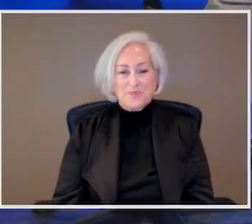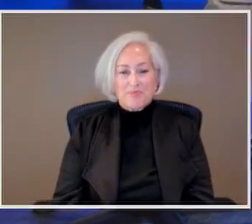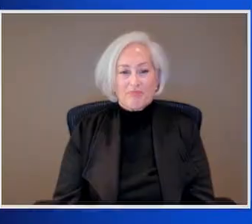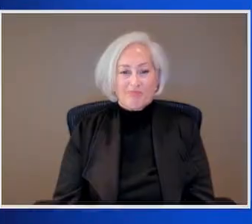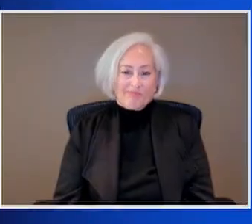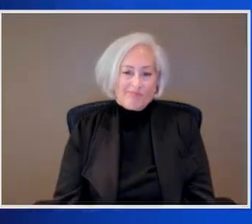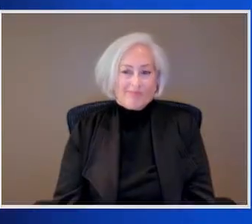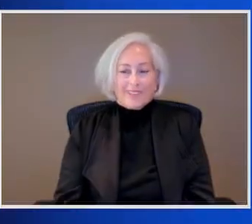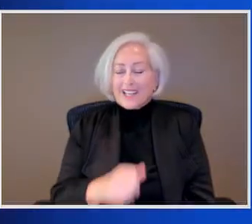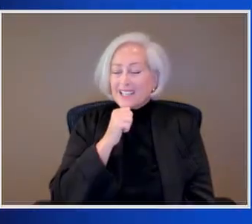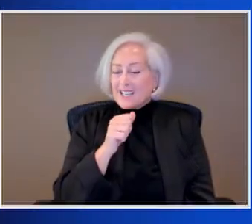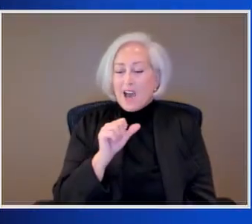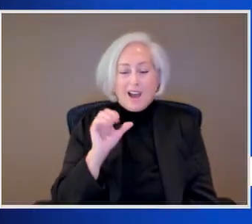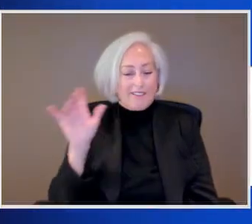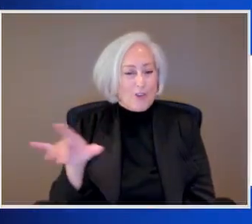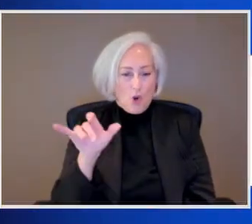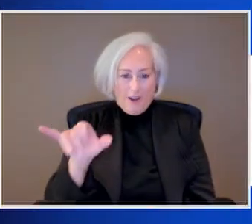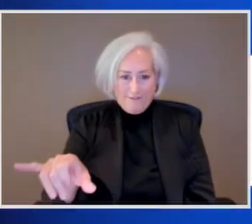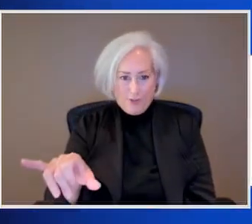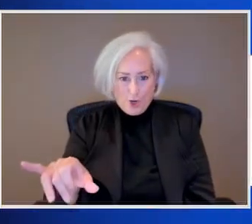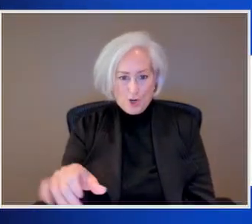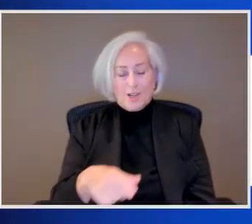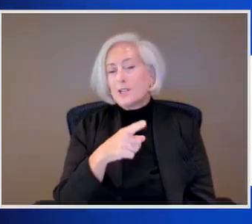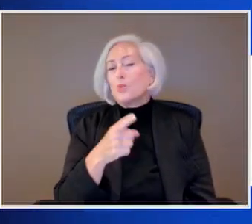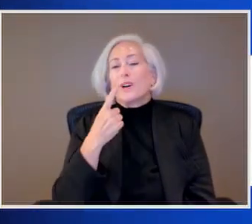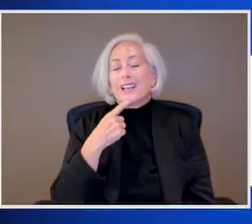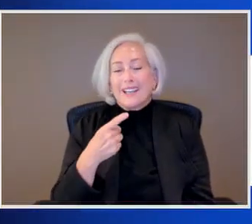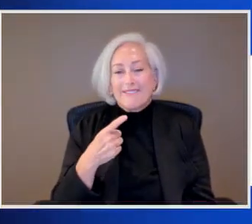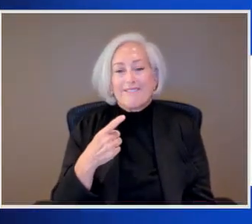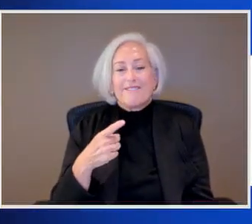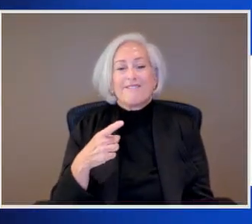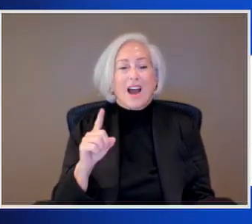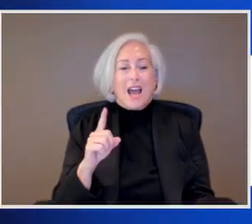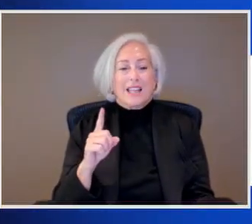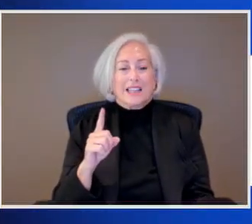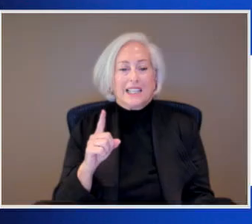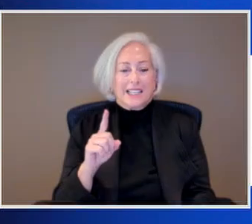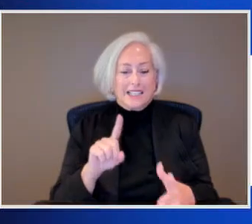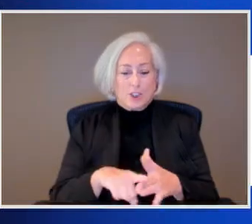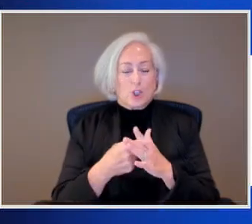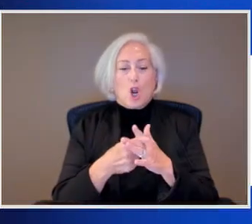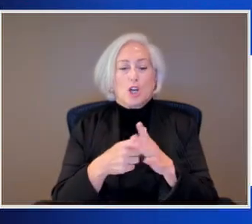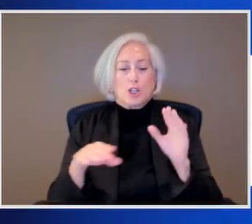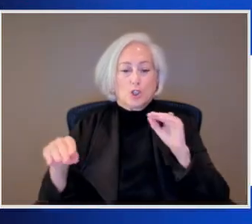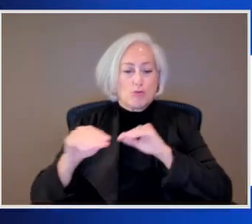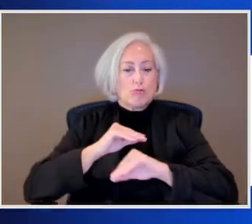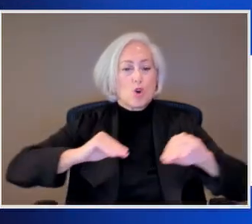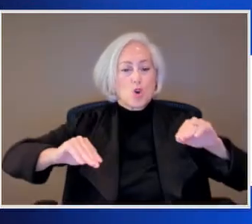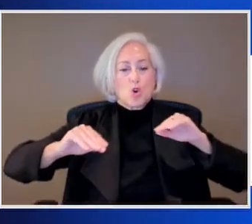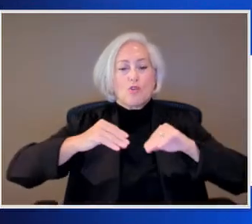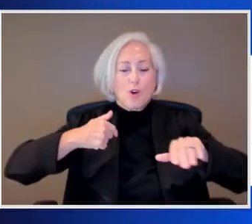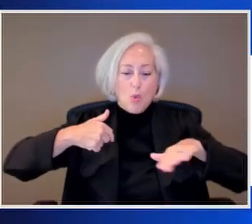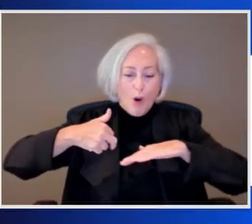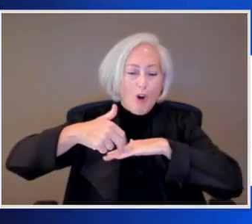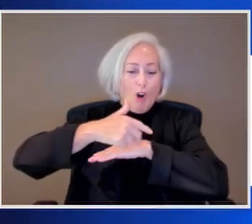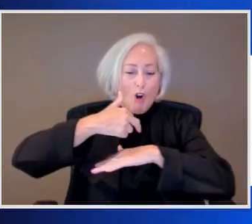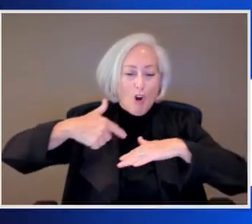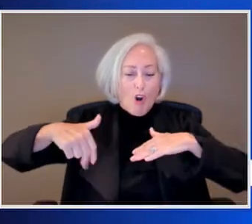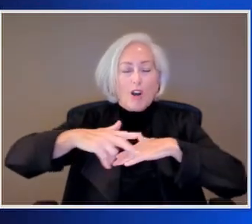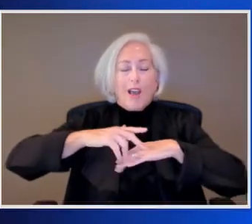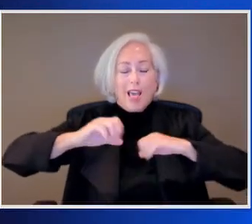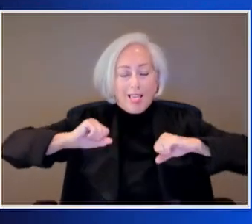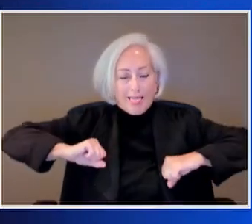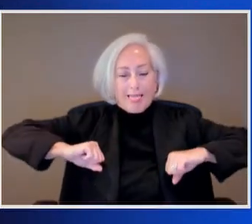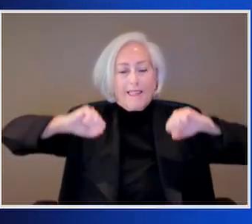last forever. So I know when he finally got back to moving and lifting, and it kind of seemed like we went through these